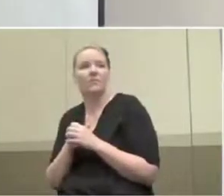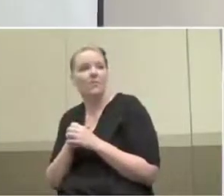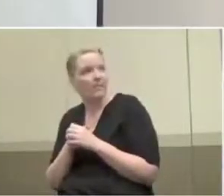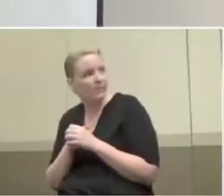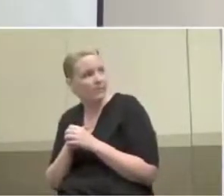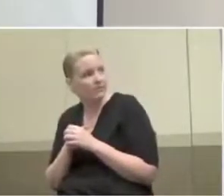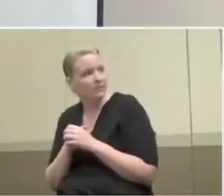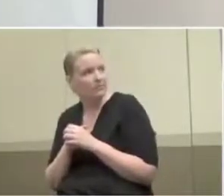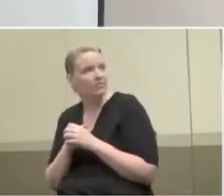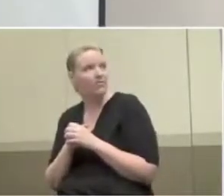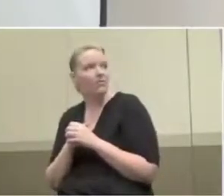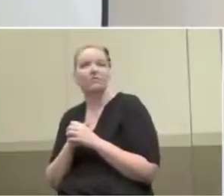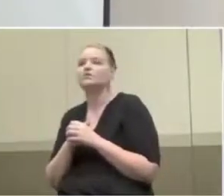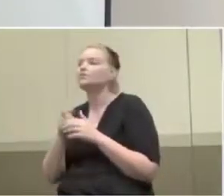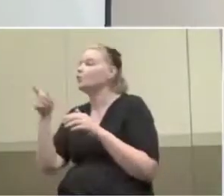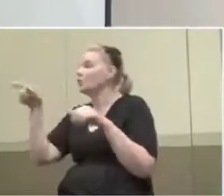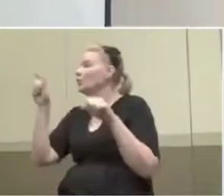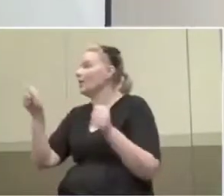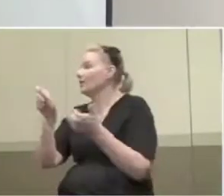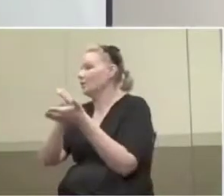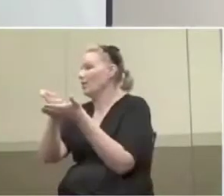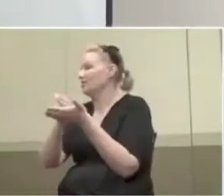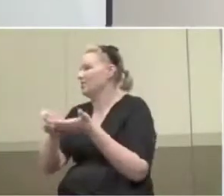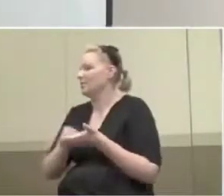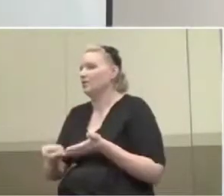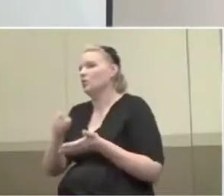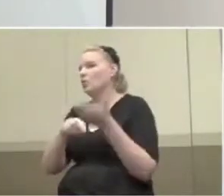Okay, well, if you want to jot down notes as to what you'd like to